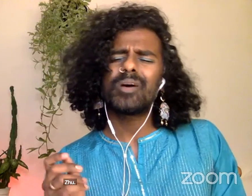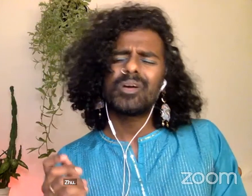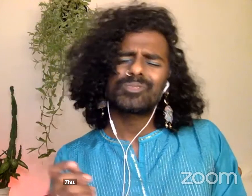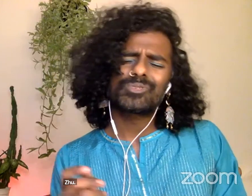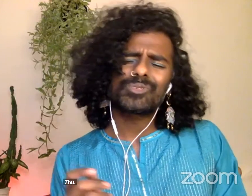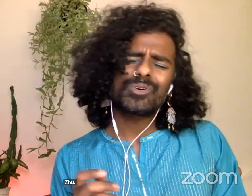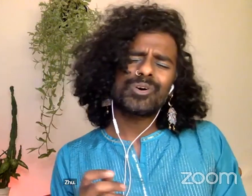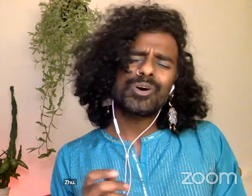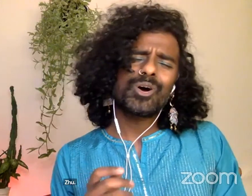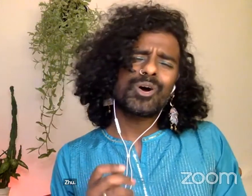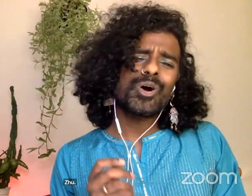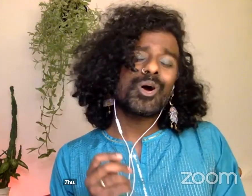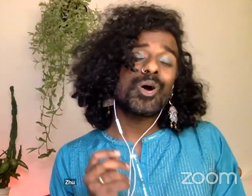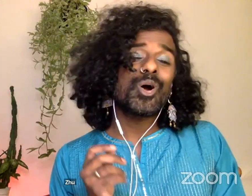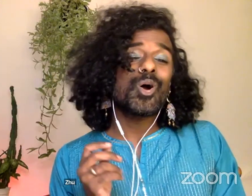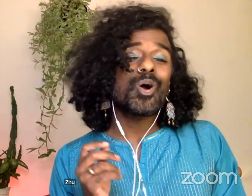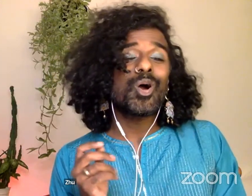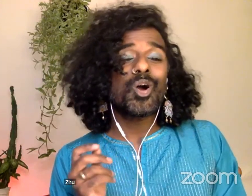fun,